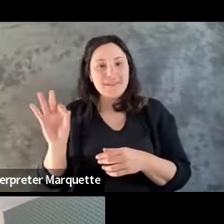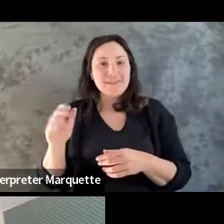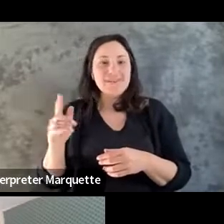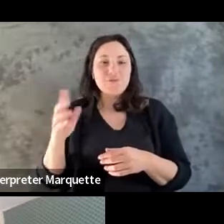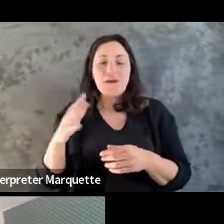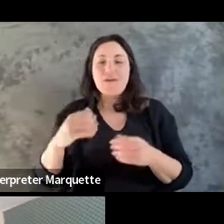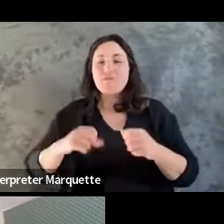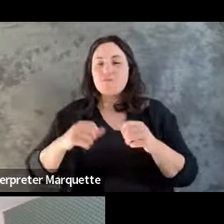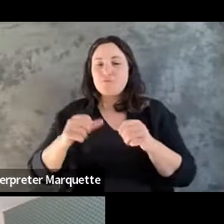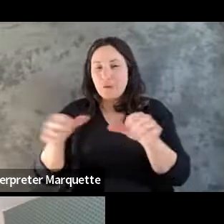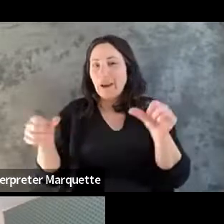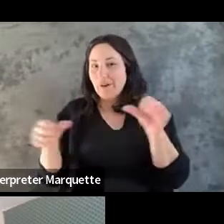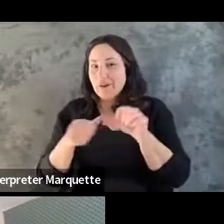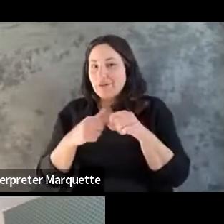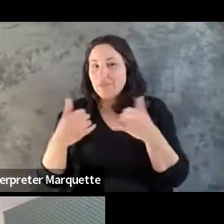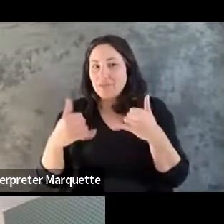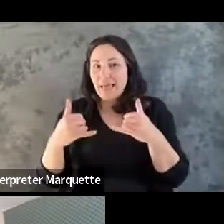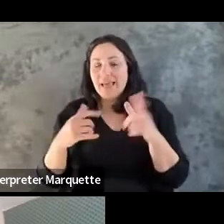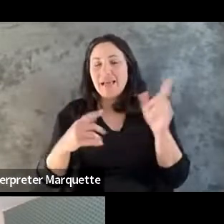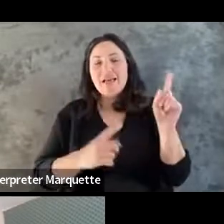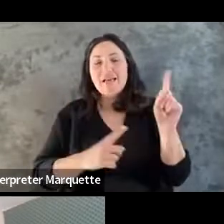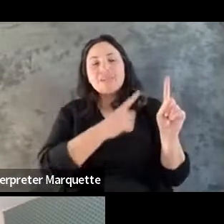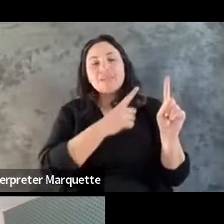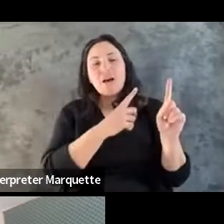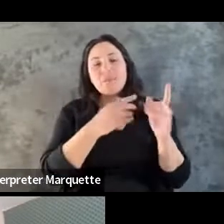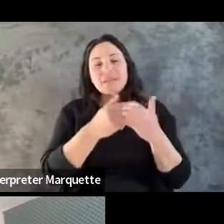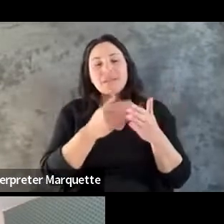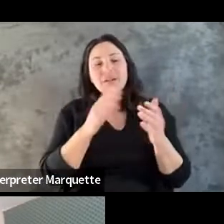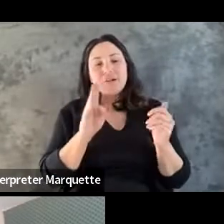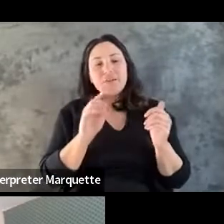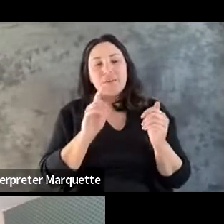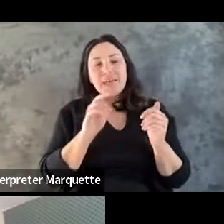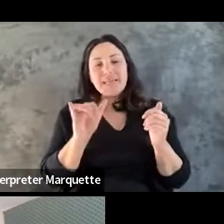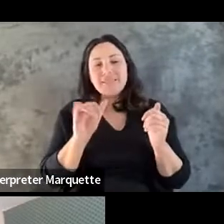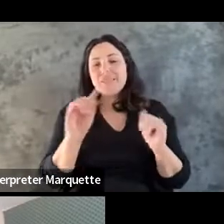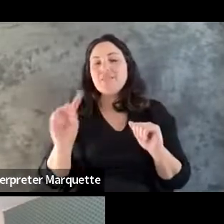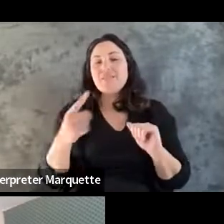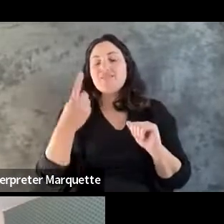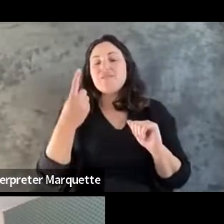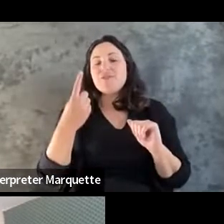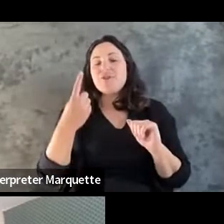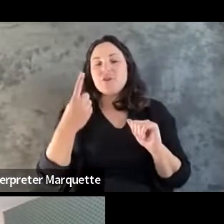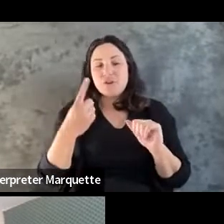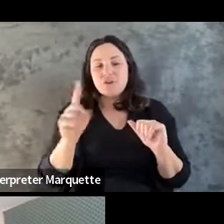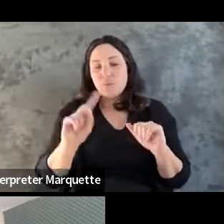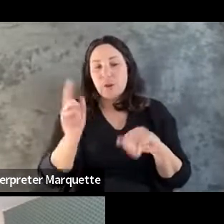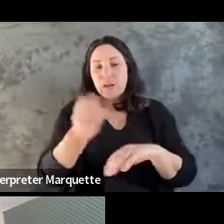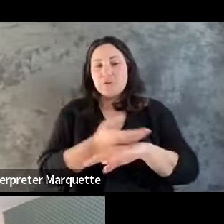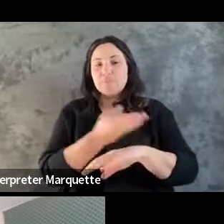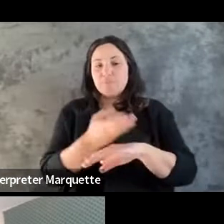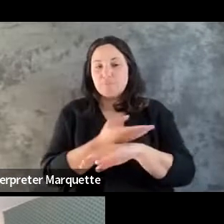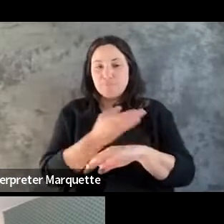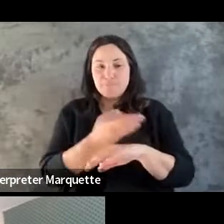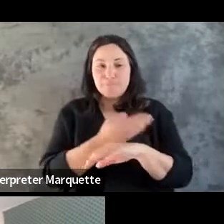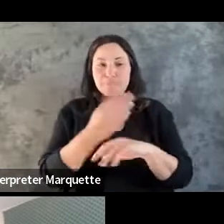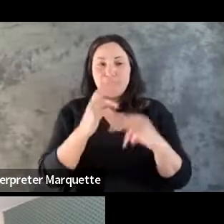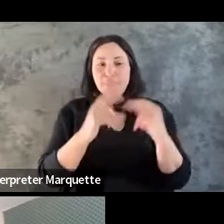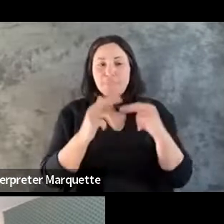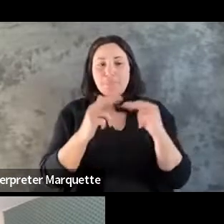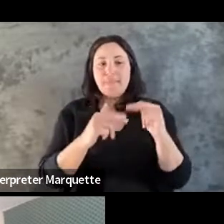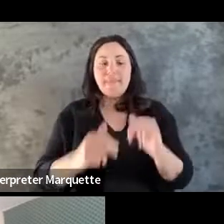play. The purple playground up at the top, which is kind of up by Benny's, that's going to be the first stage of our site modernization and